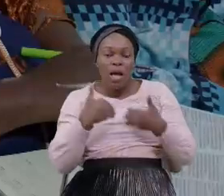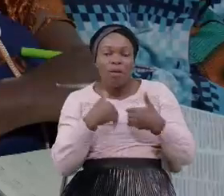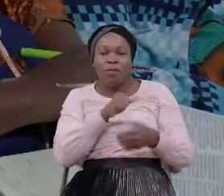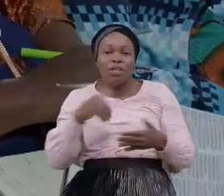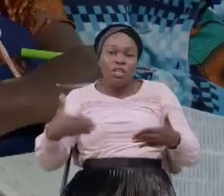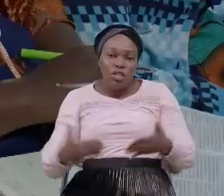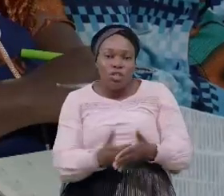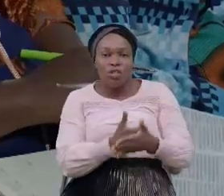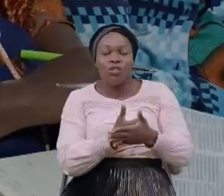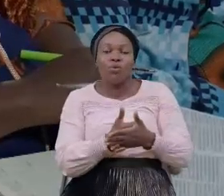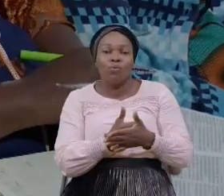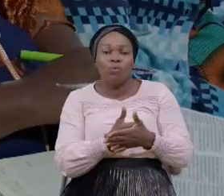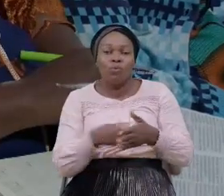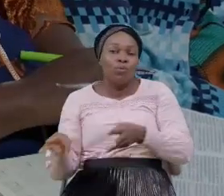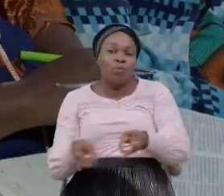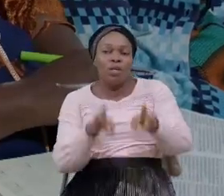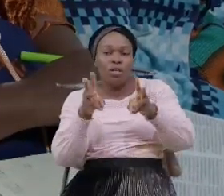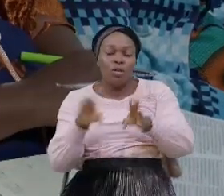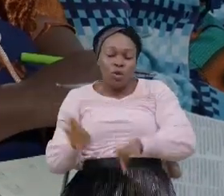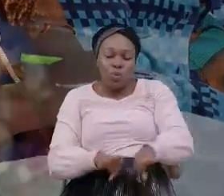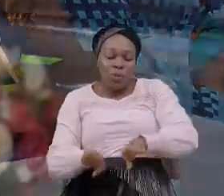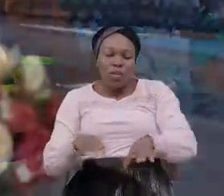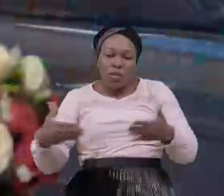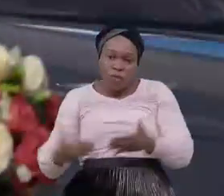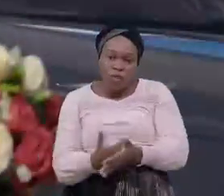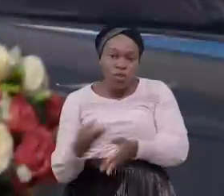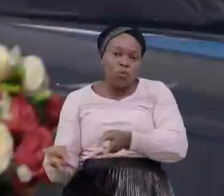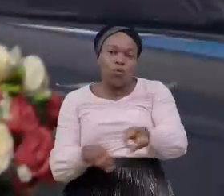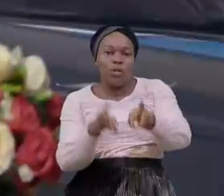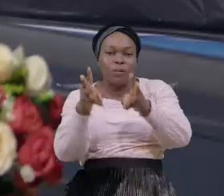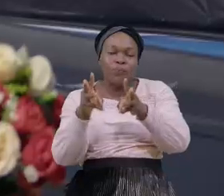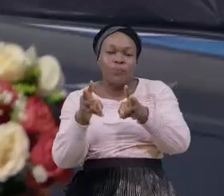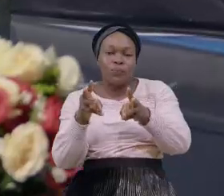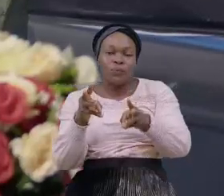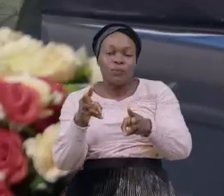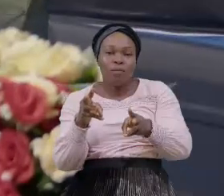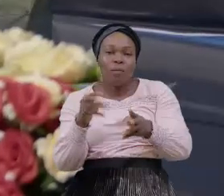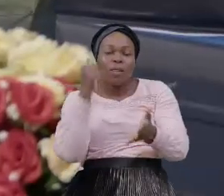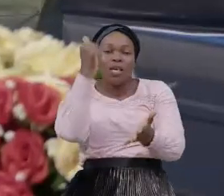way. You behave in a new way. I lost my amen.